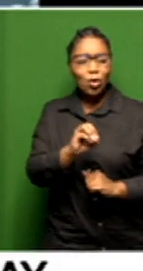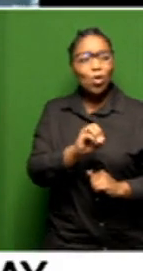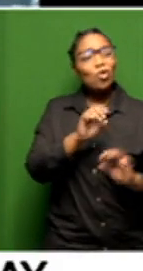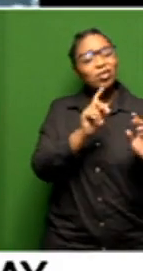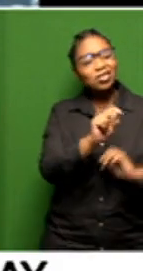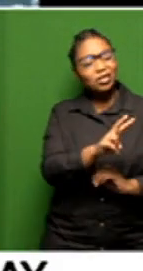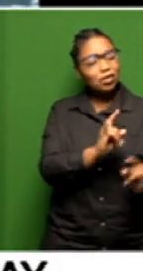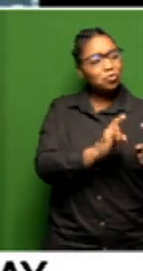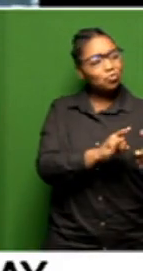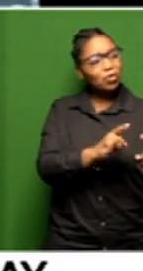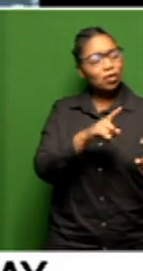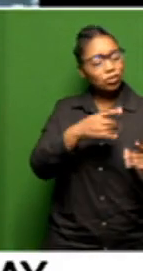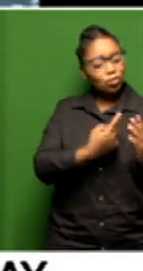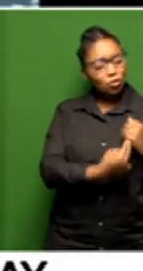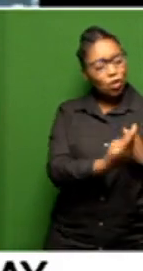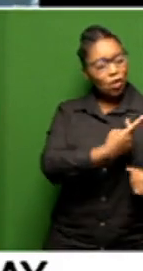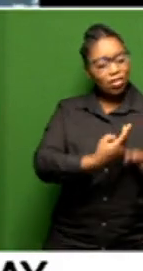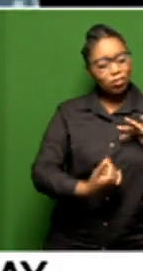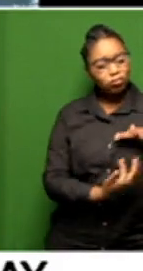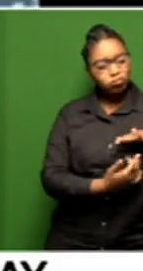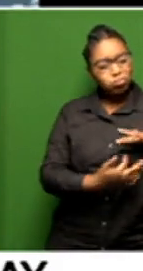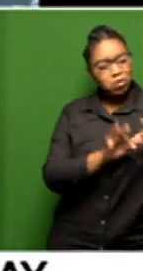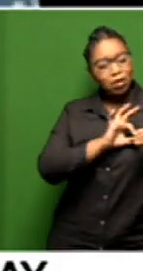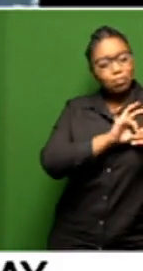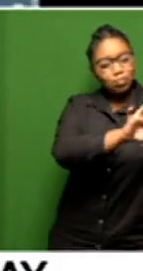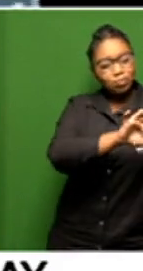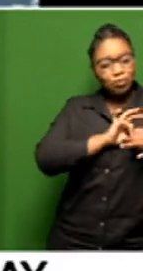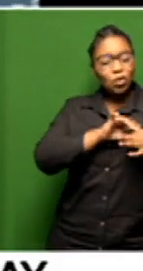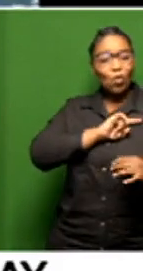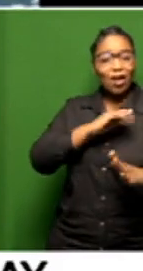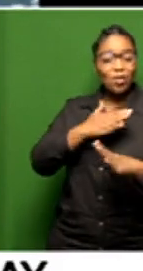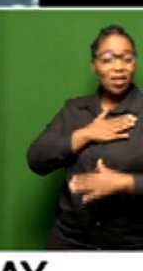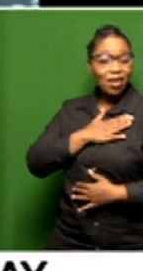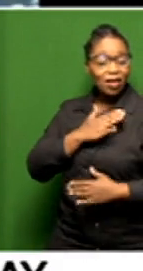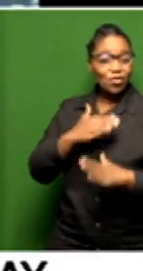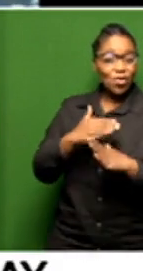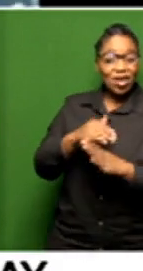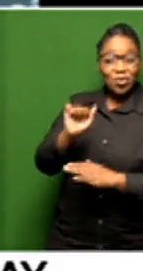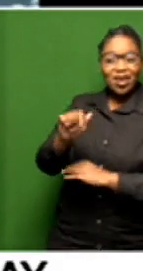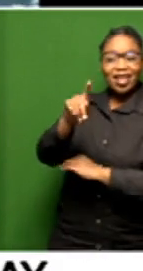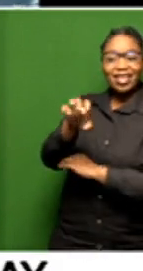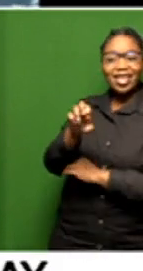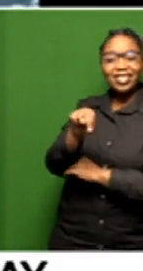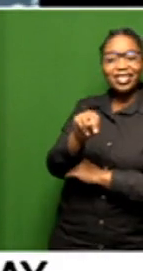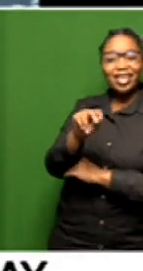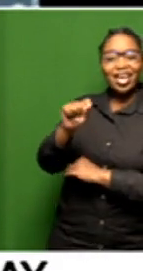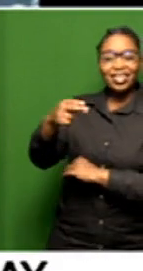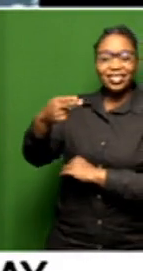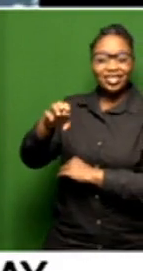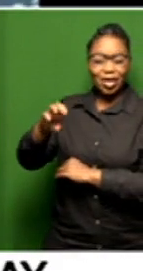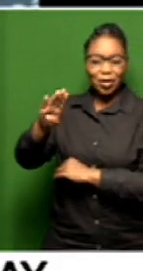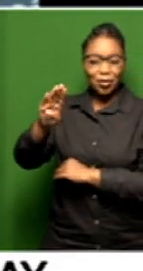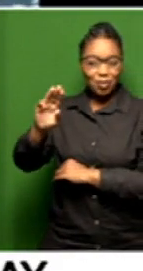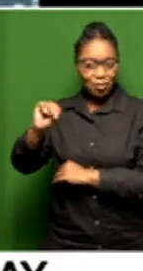had one common passion. We liked Ken Temba's work. Yes. So my very first play, when I wrote it, I gave